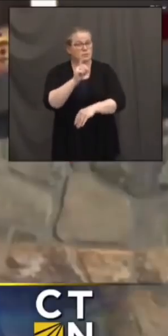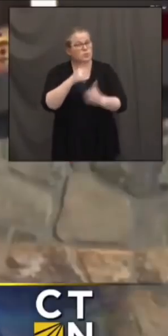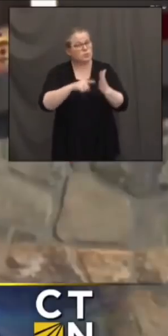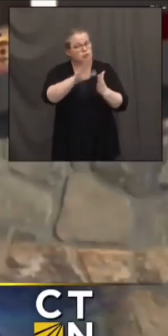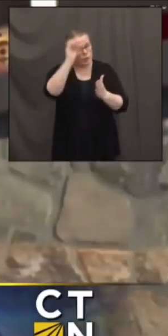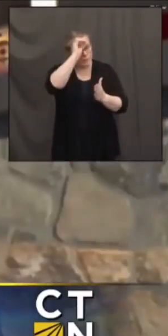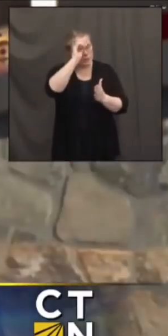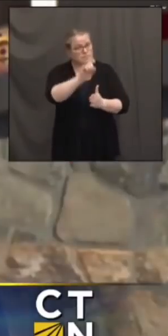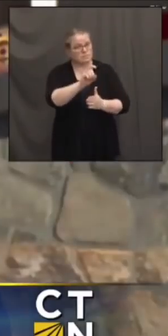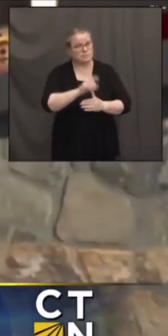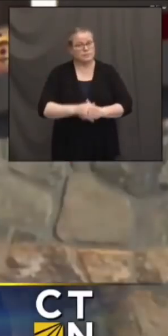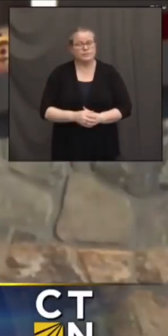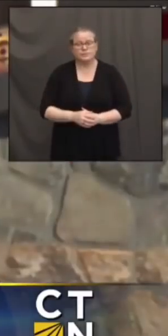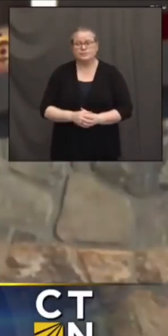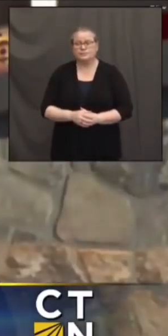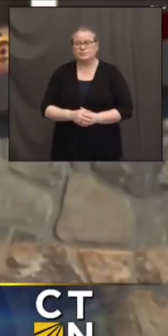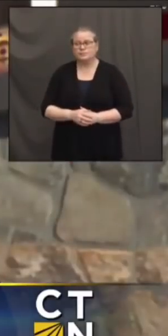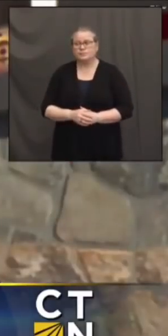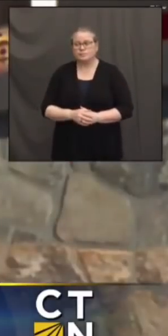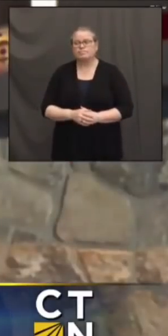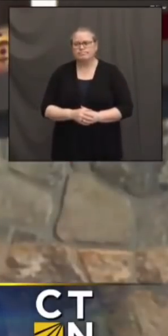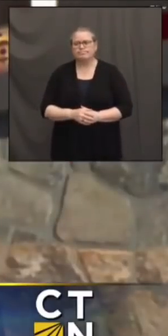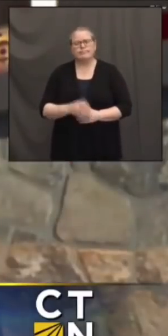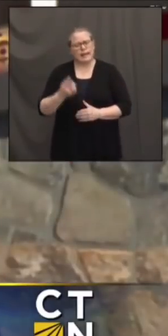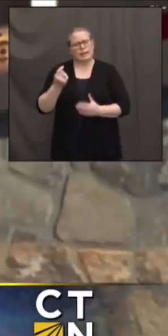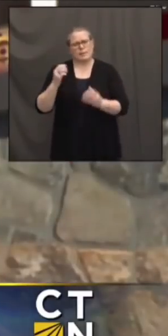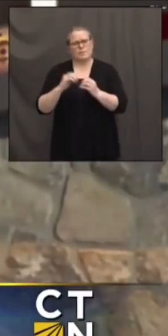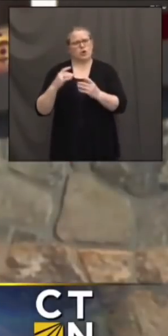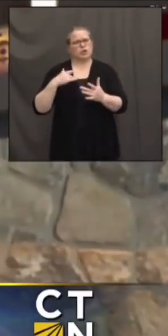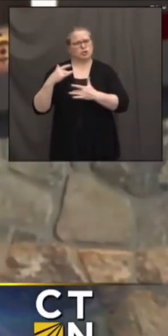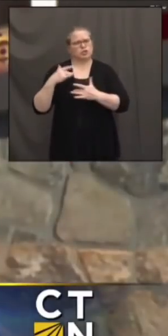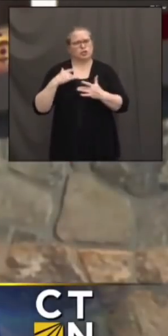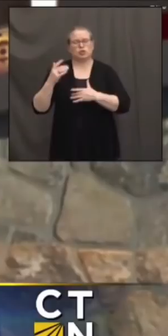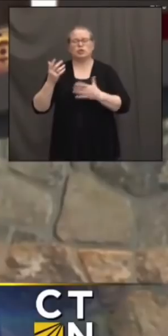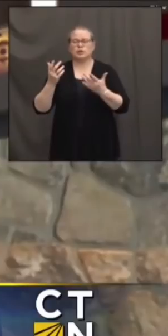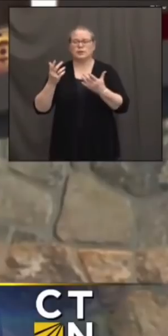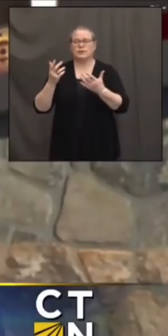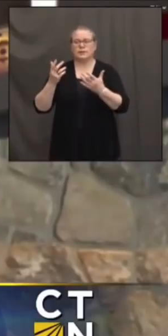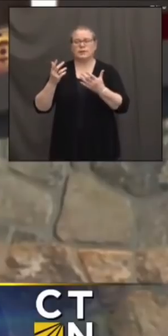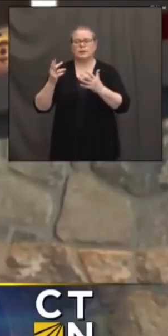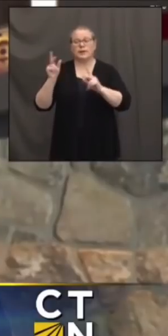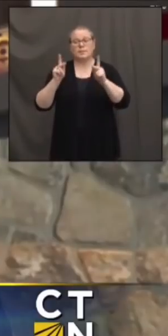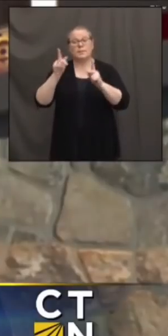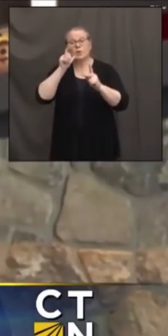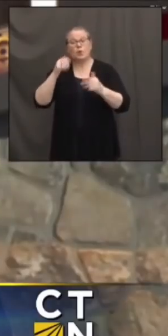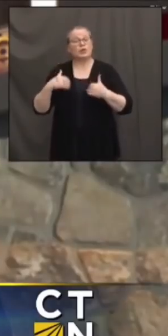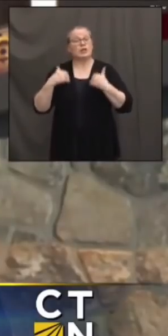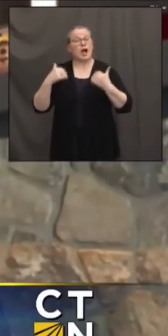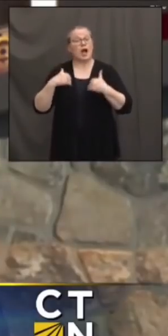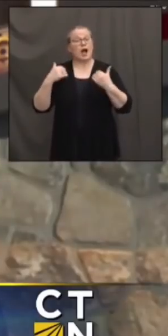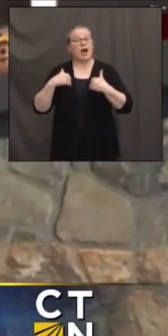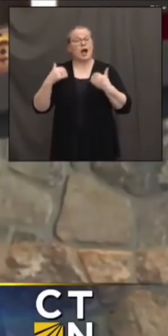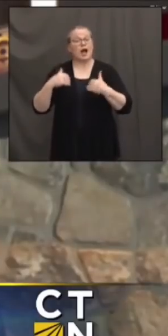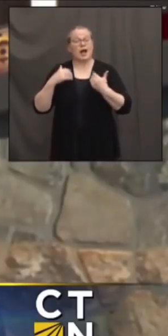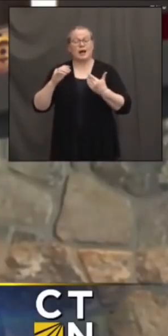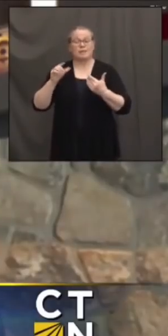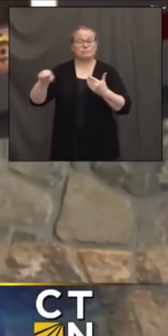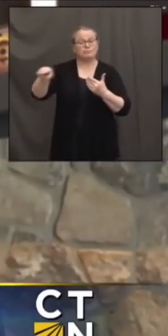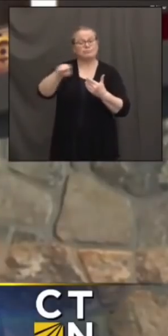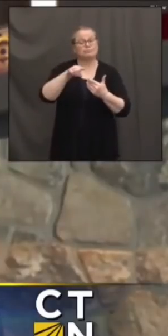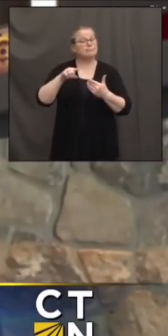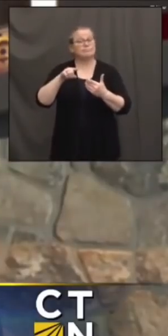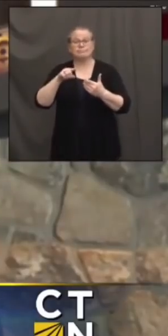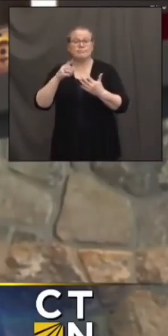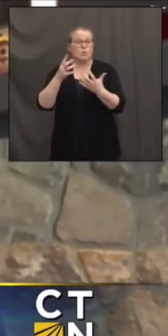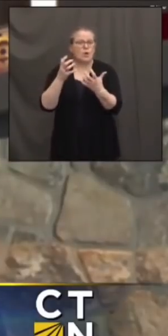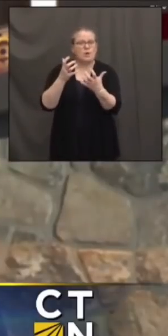get into the younger demographic, you're not going to have the same risk demand that we saw among older individuals. I think that there was a